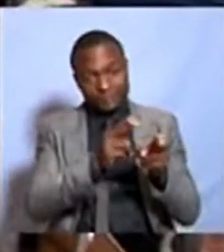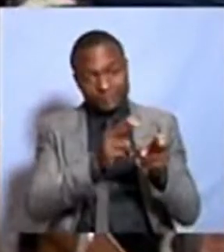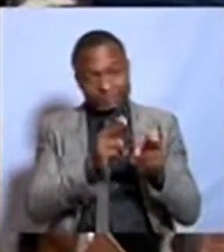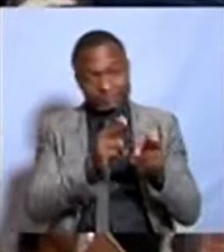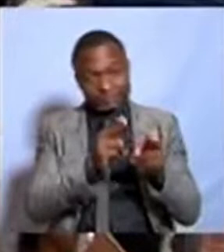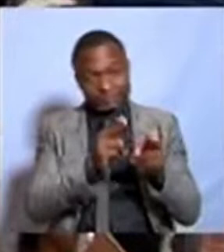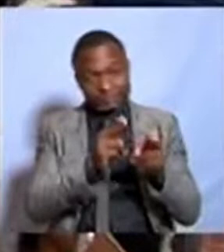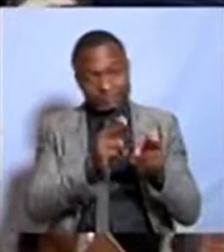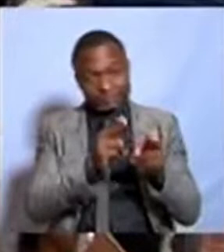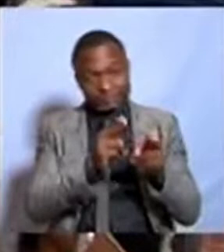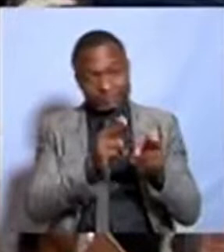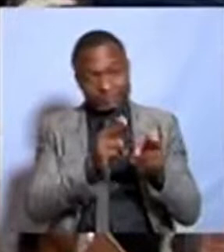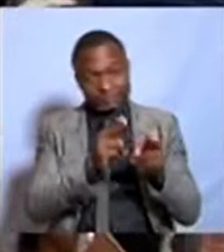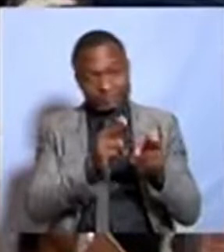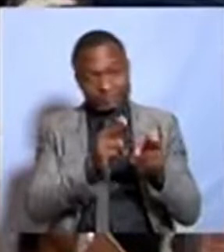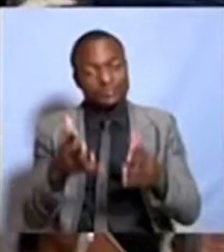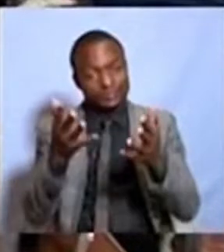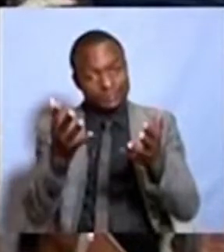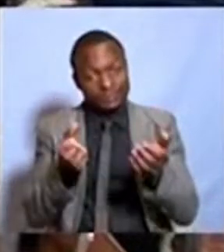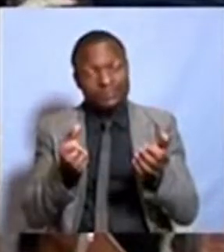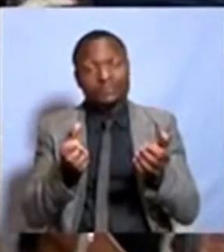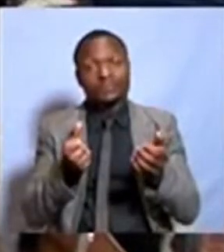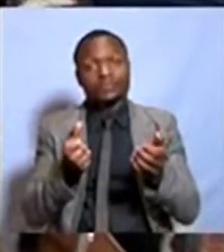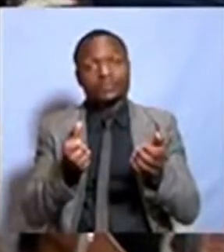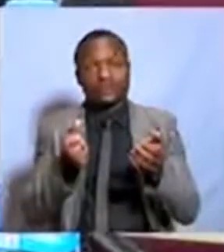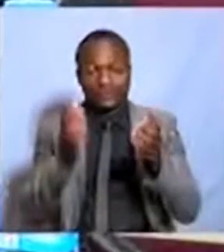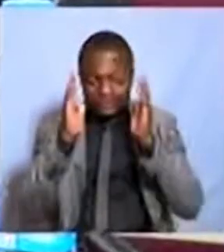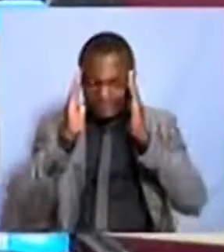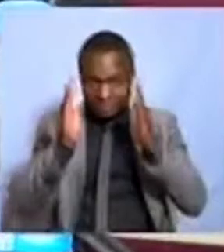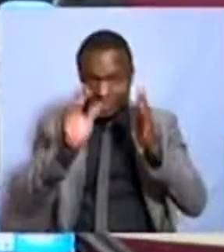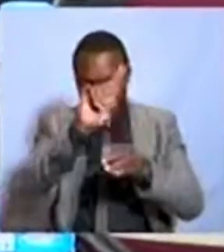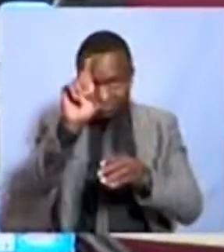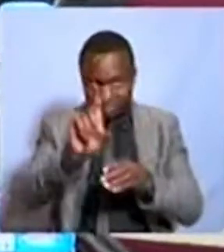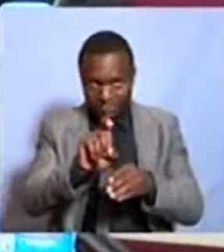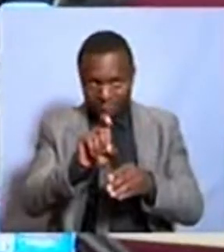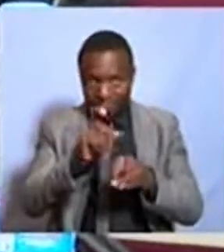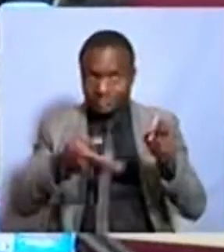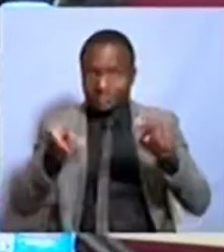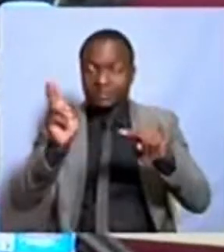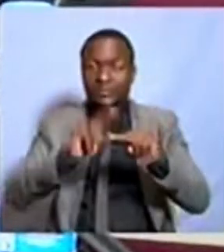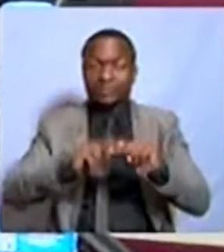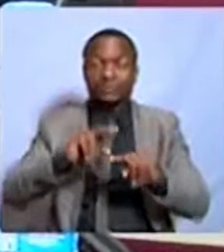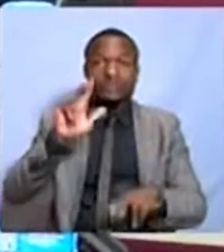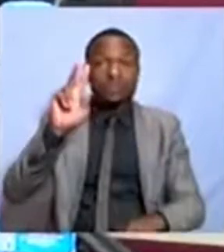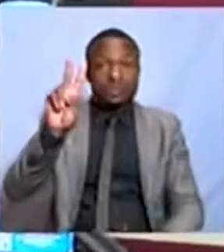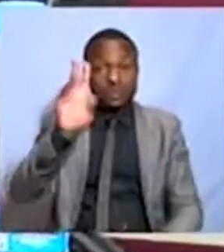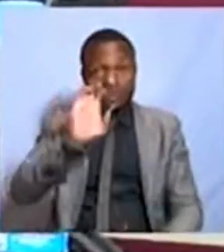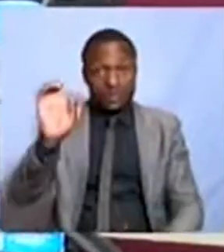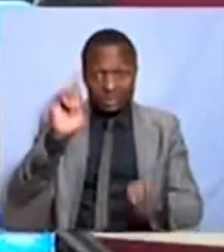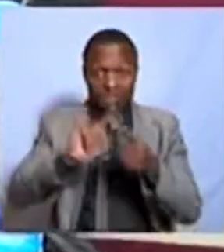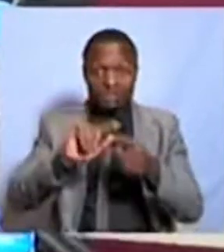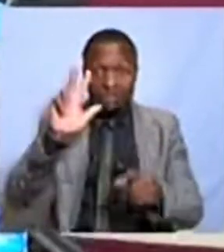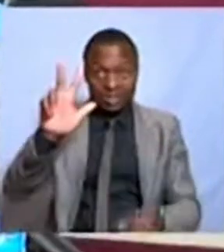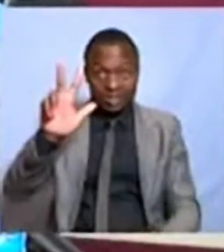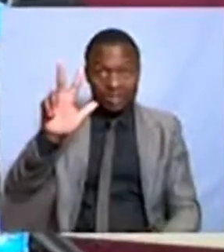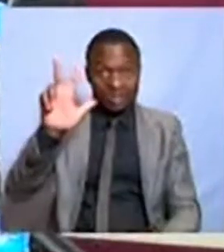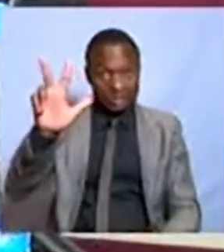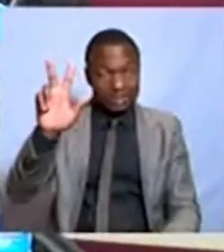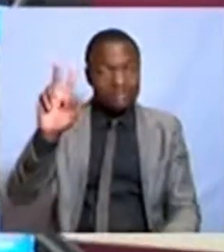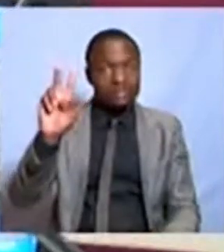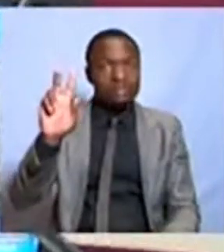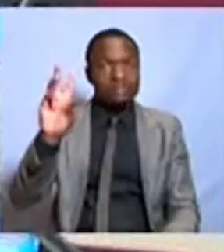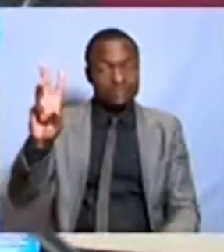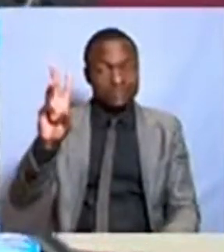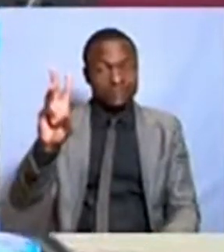questions. I would like to address the question on why the increment from 200 to 336. So particularly for social